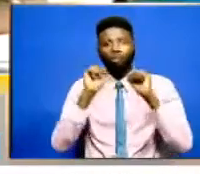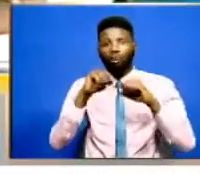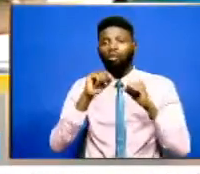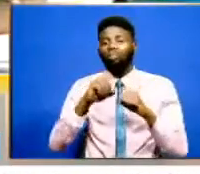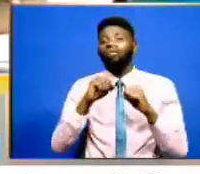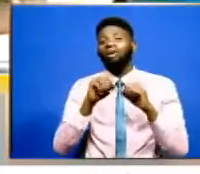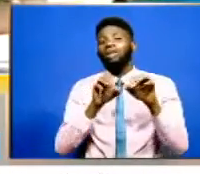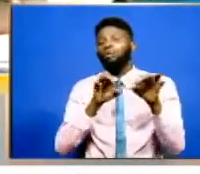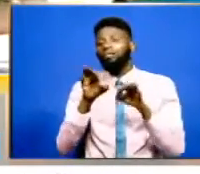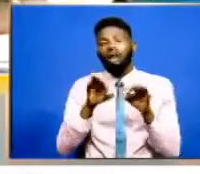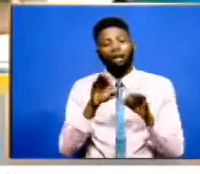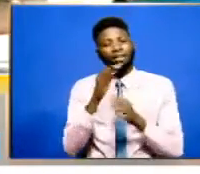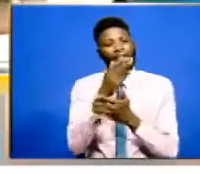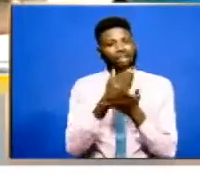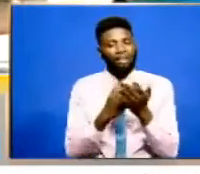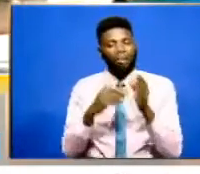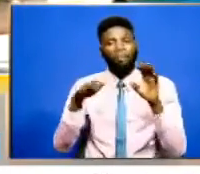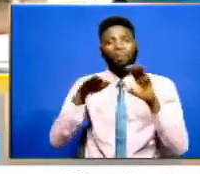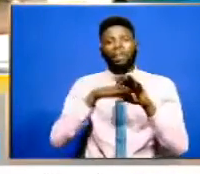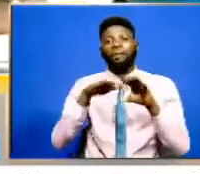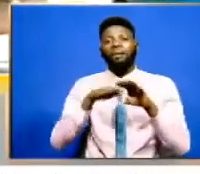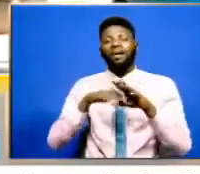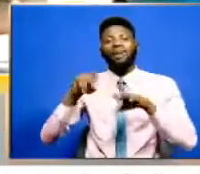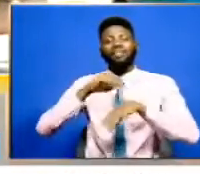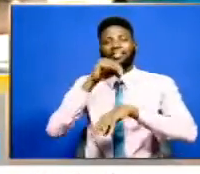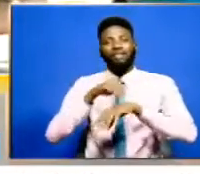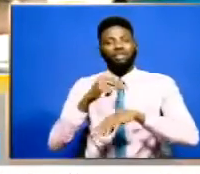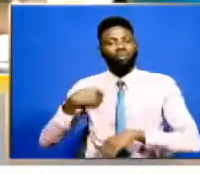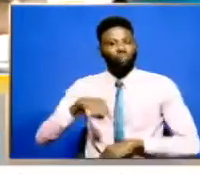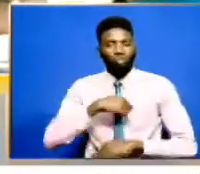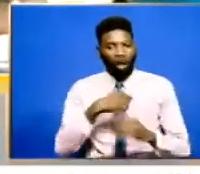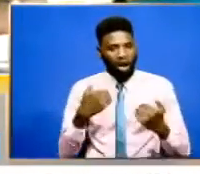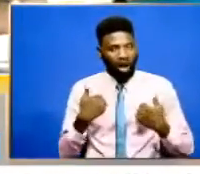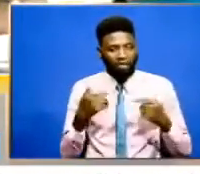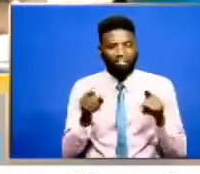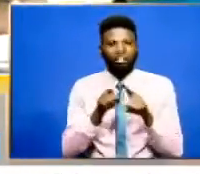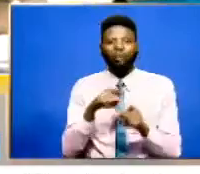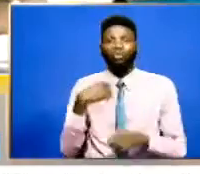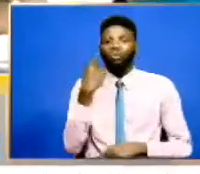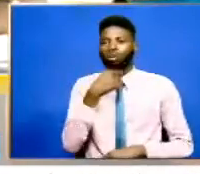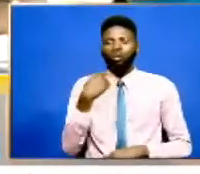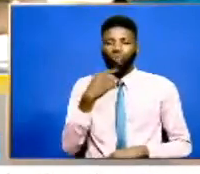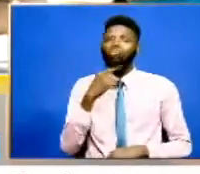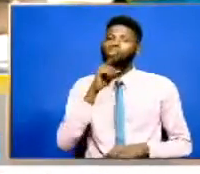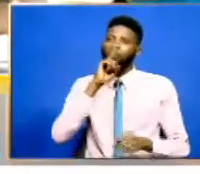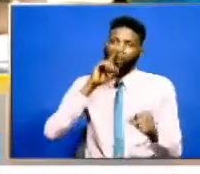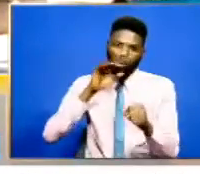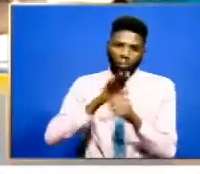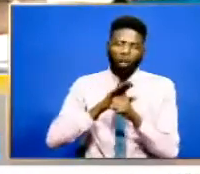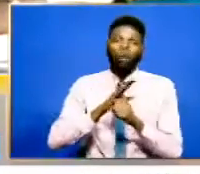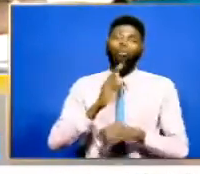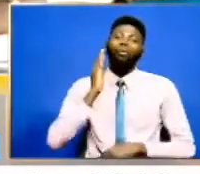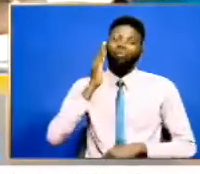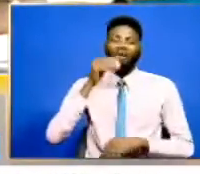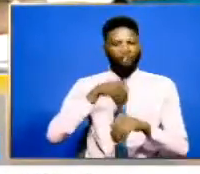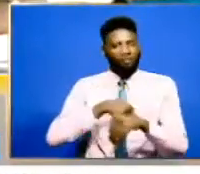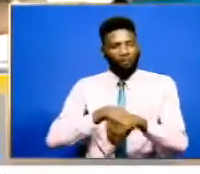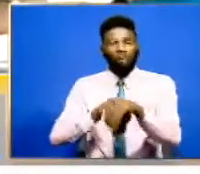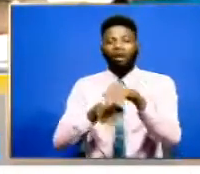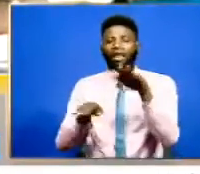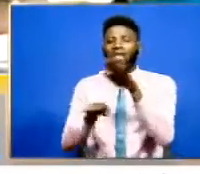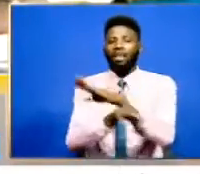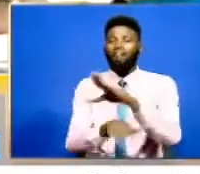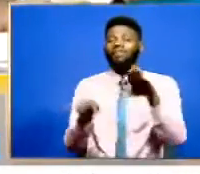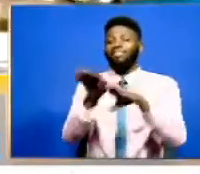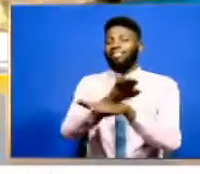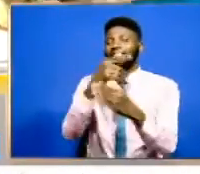have and who have pledged their allegiance to follow each and everything that was discussed in